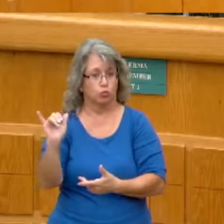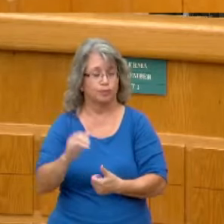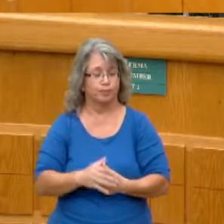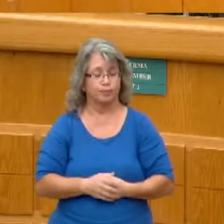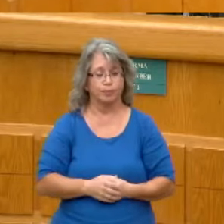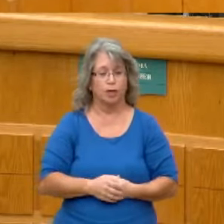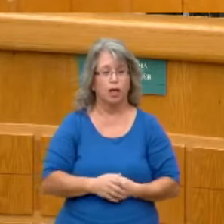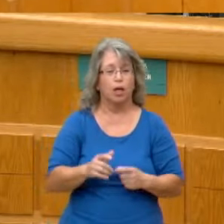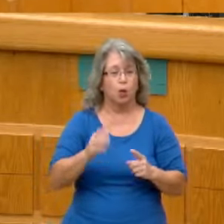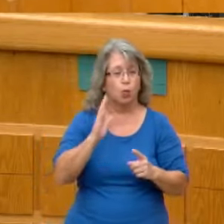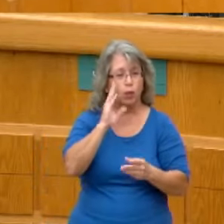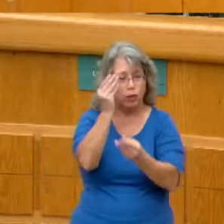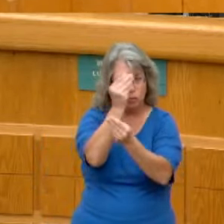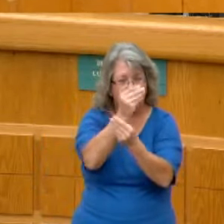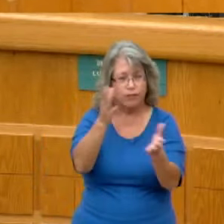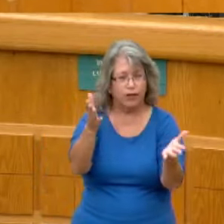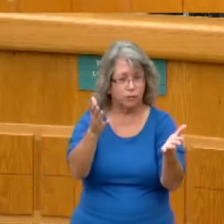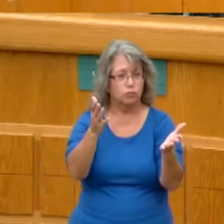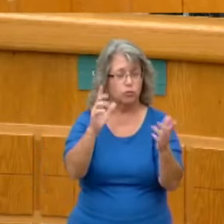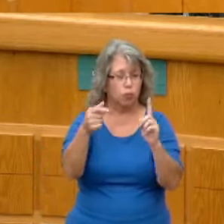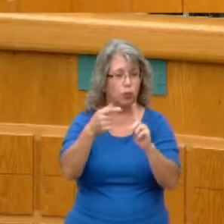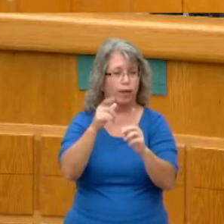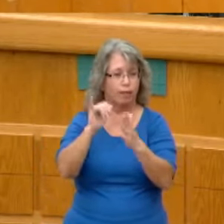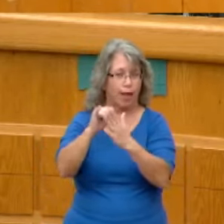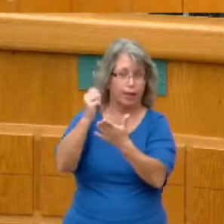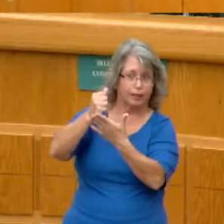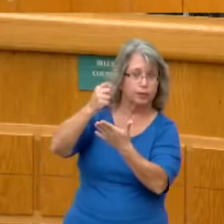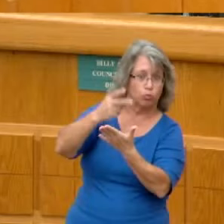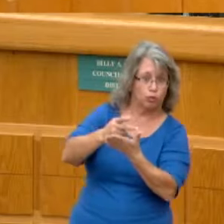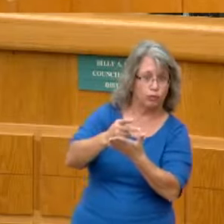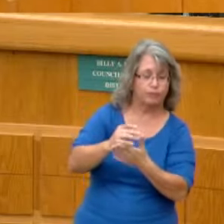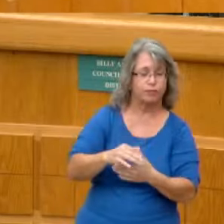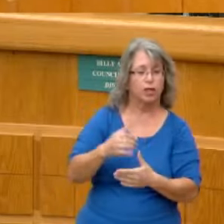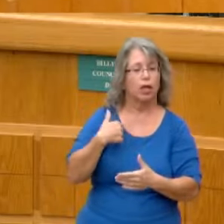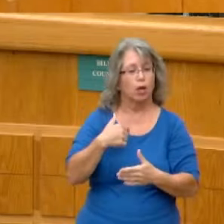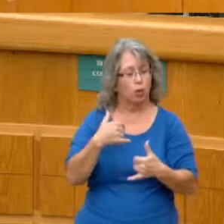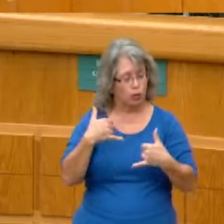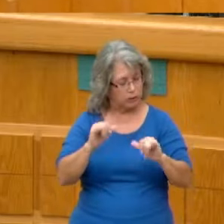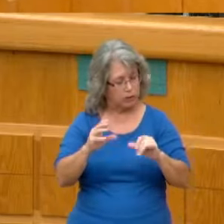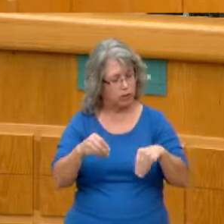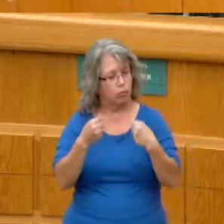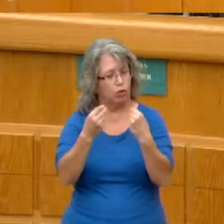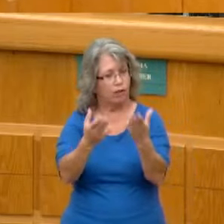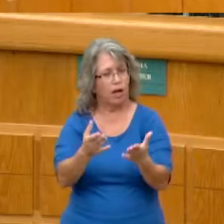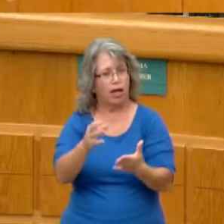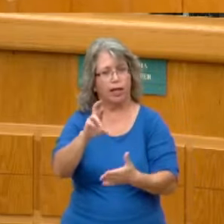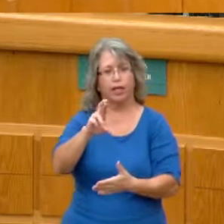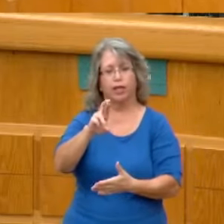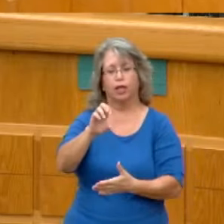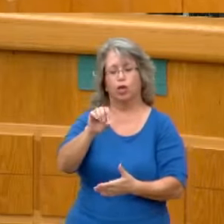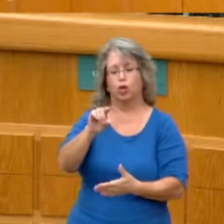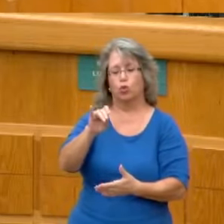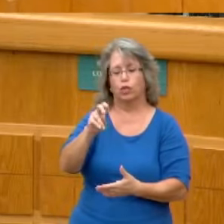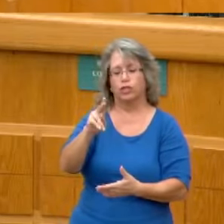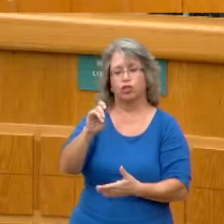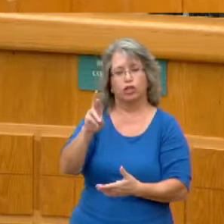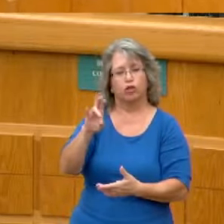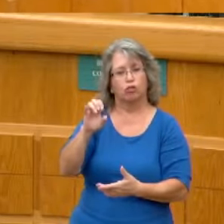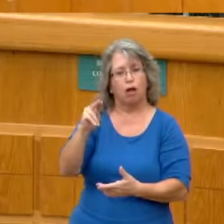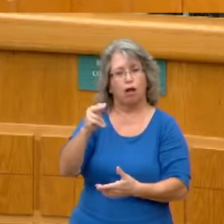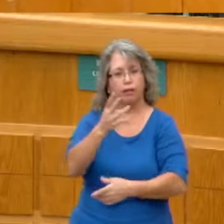We continue to provide Regeneron, which is monoclonal antibody treatment for mild to moderate COVID